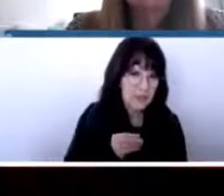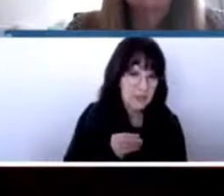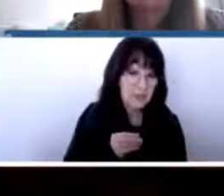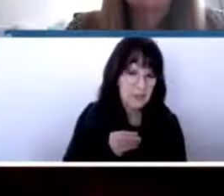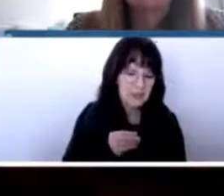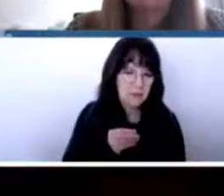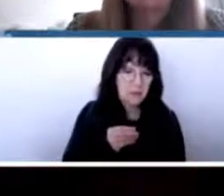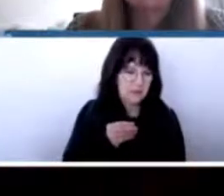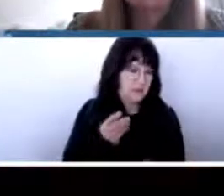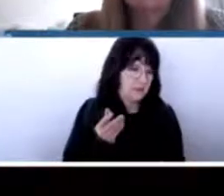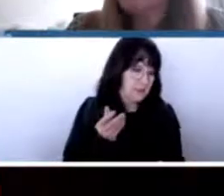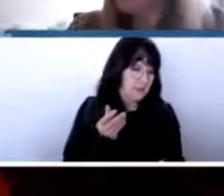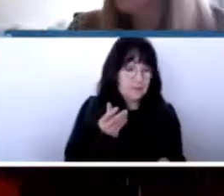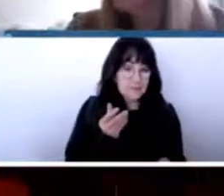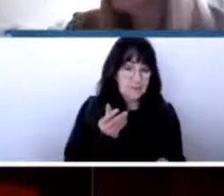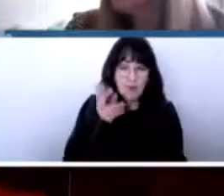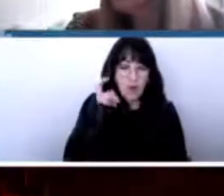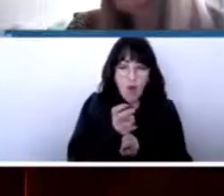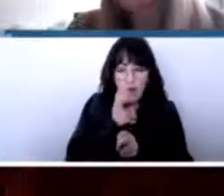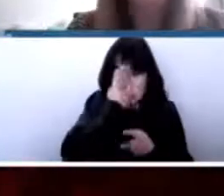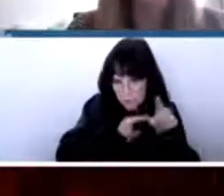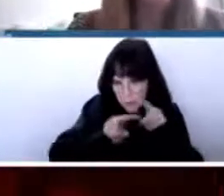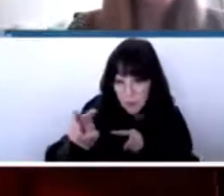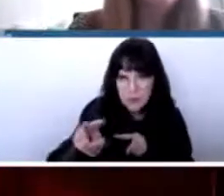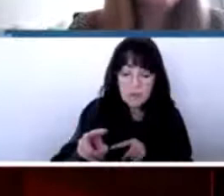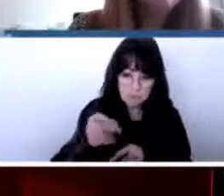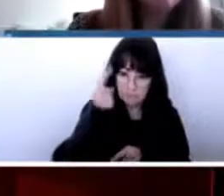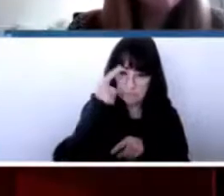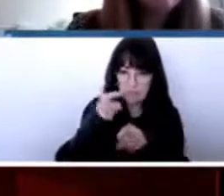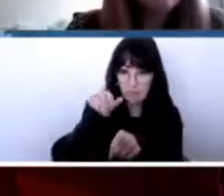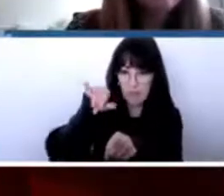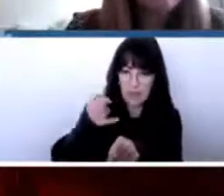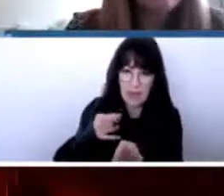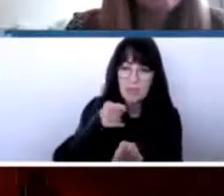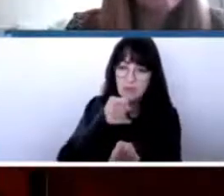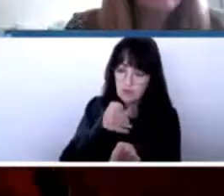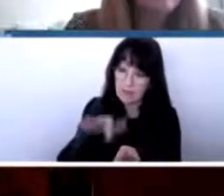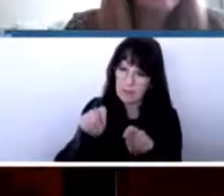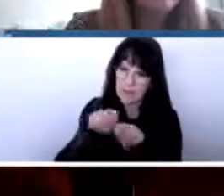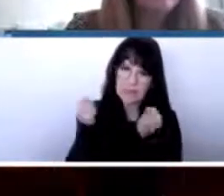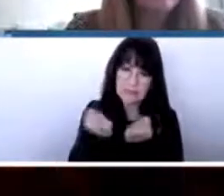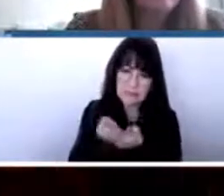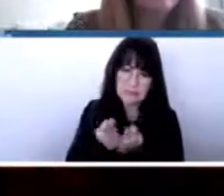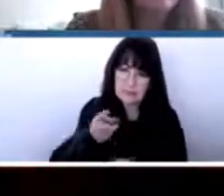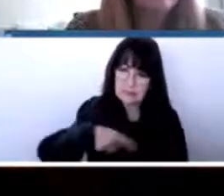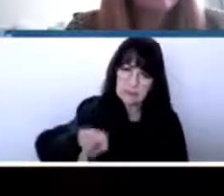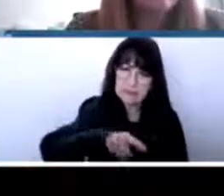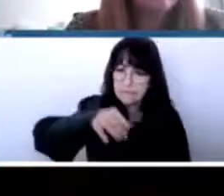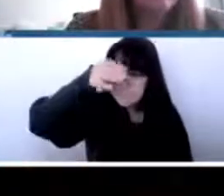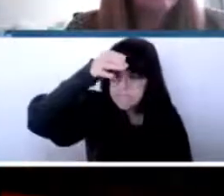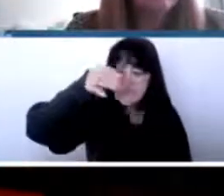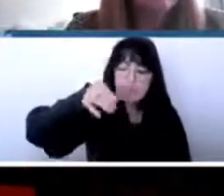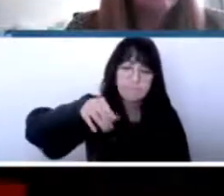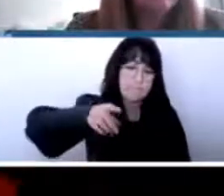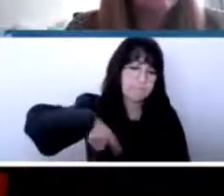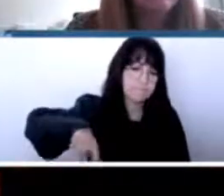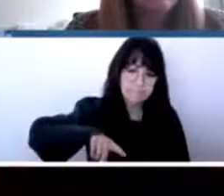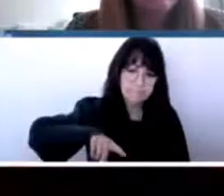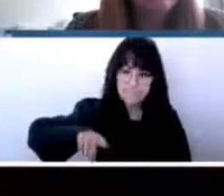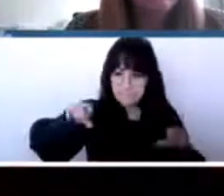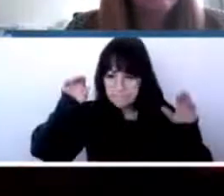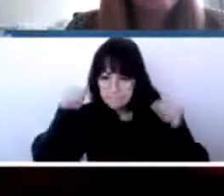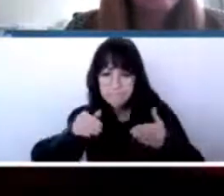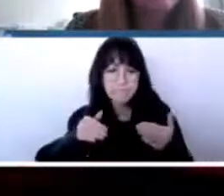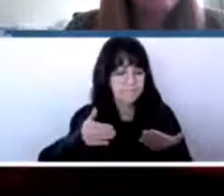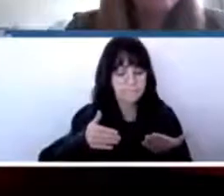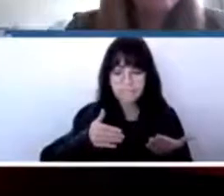sophisticated team that AJ heads up, and AJ can explain more about that and about this particular event.